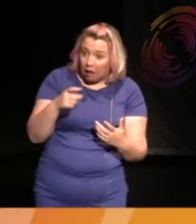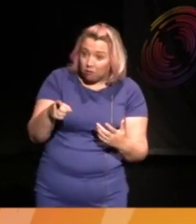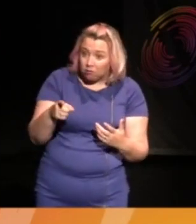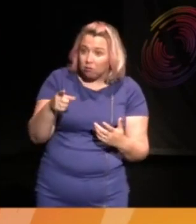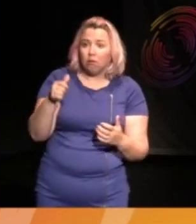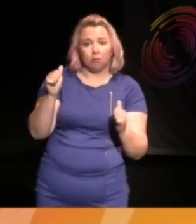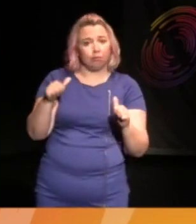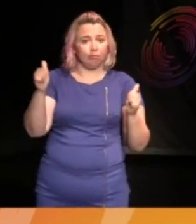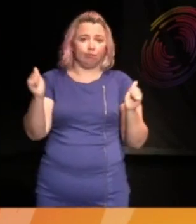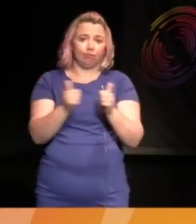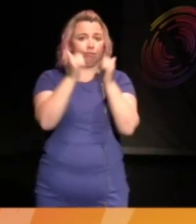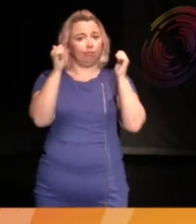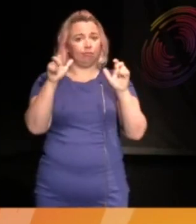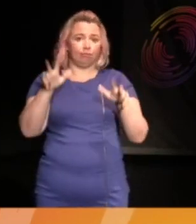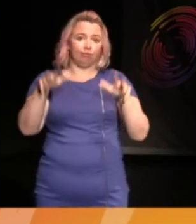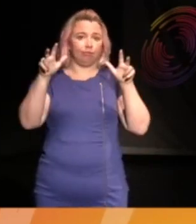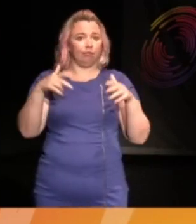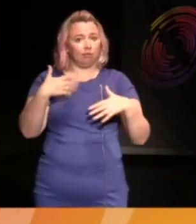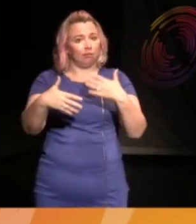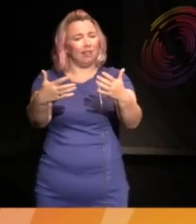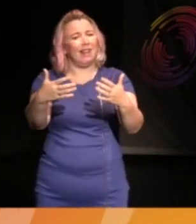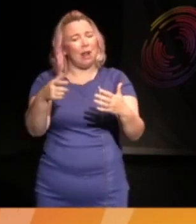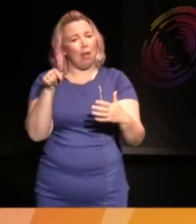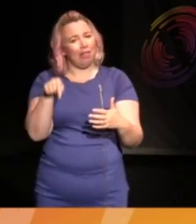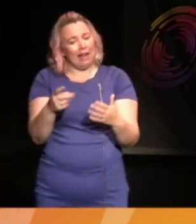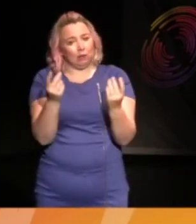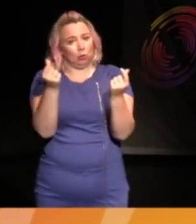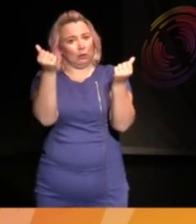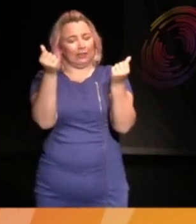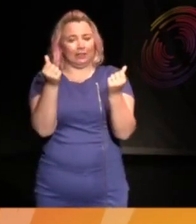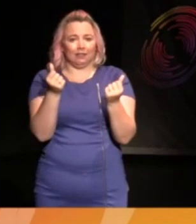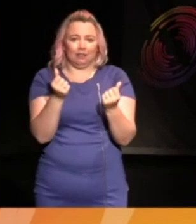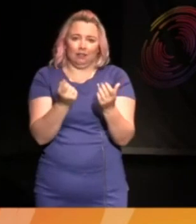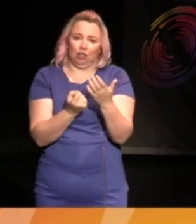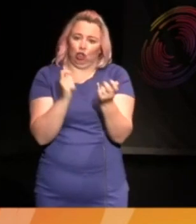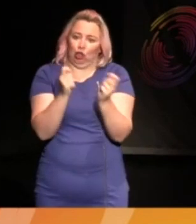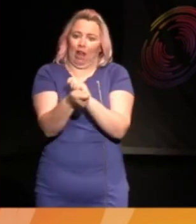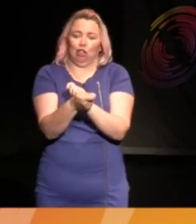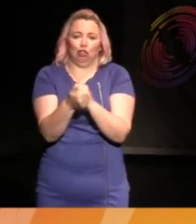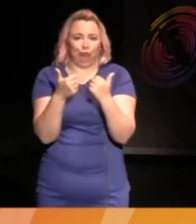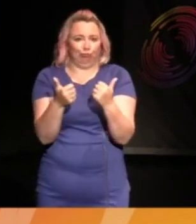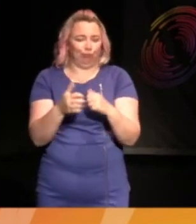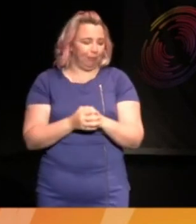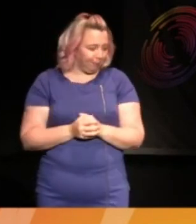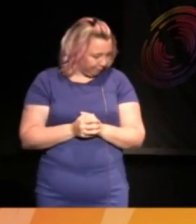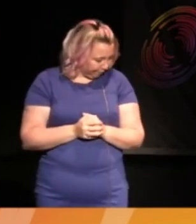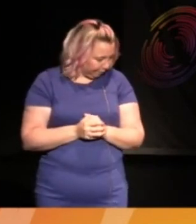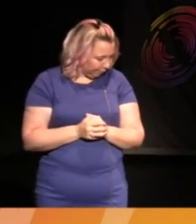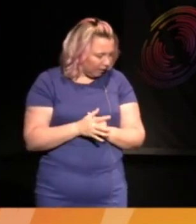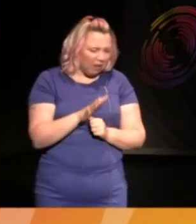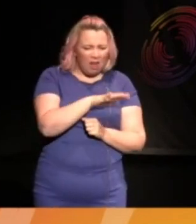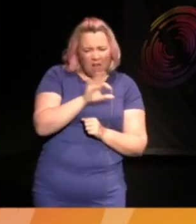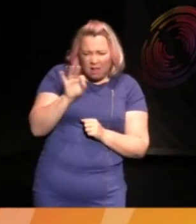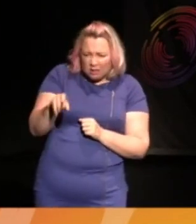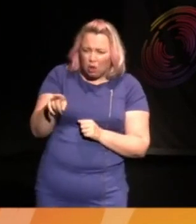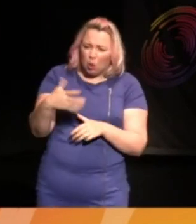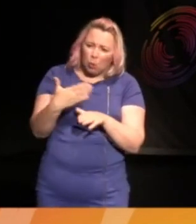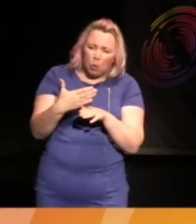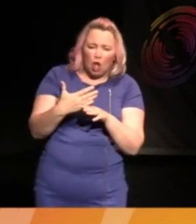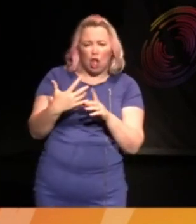So, yeah, that for me, in things happening quickly. So, you've worked a lot in various health, social care,